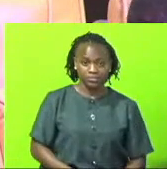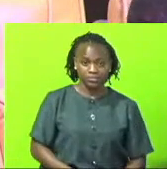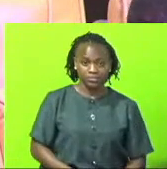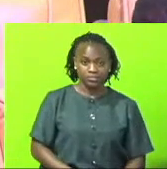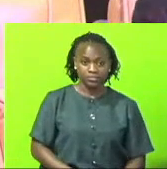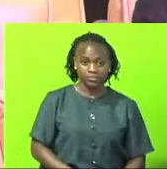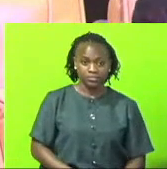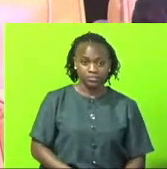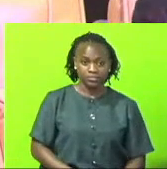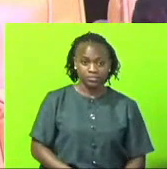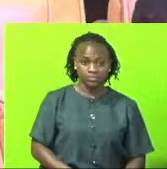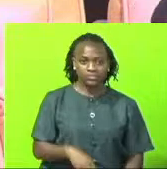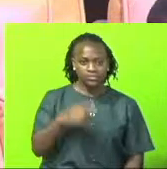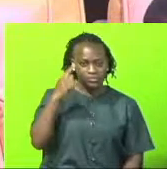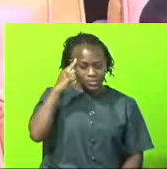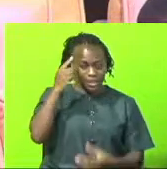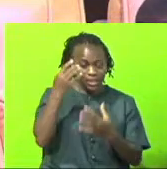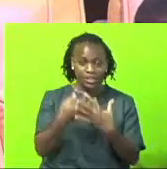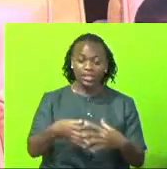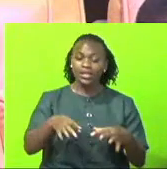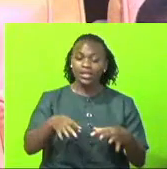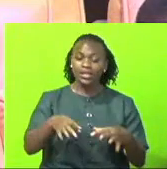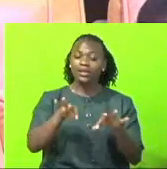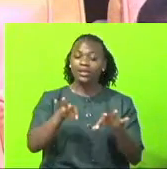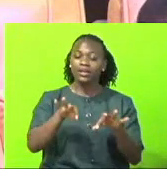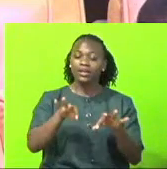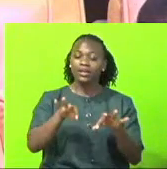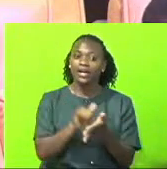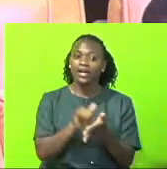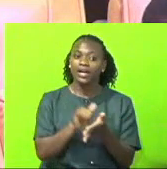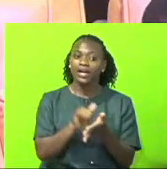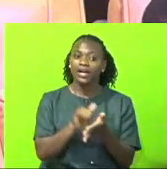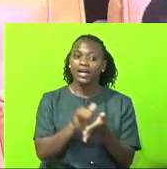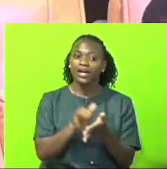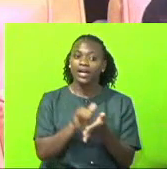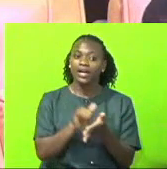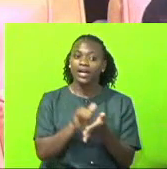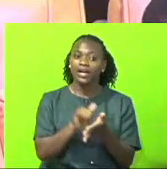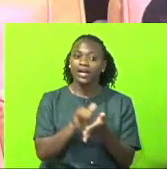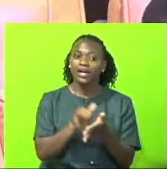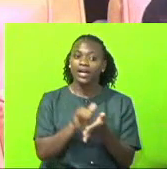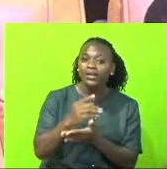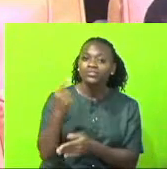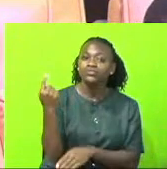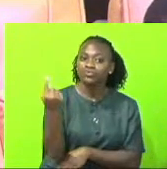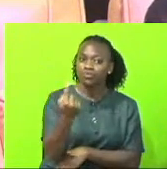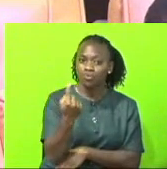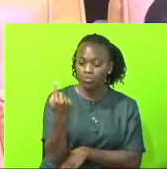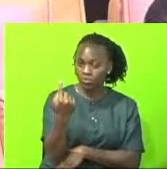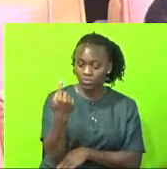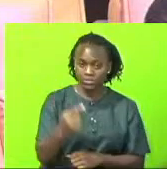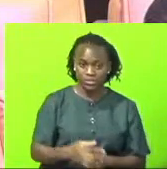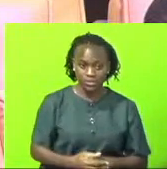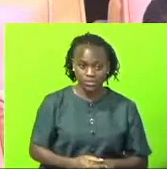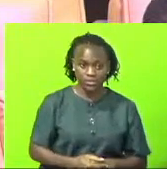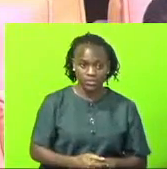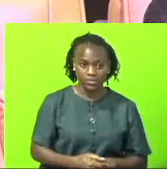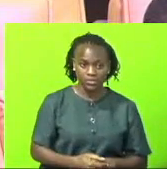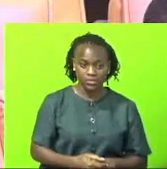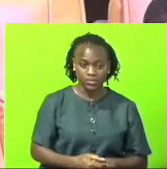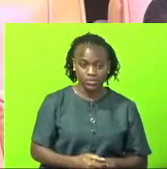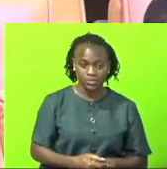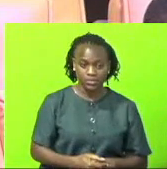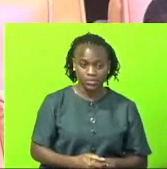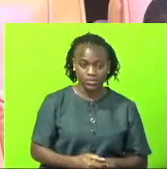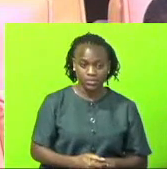it's important that we seek to do what is right at all times. I recall, Mr. Speaker, that people